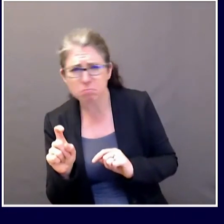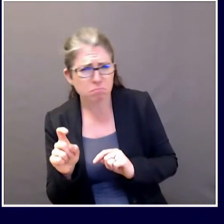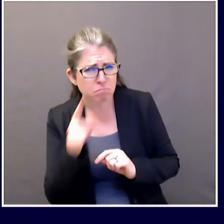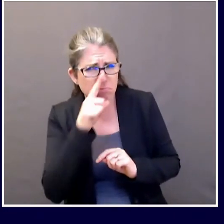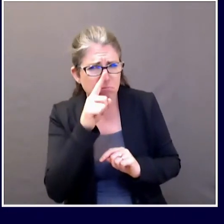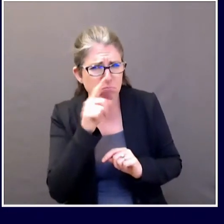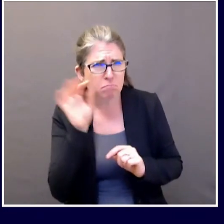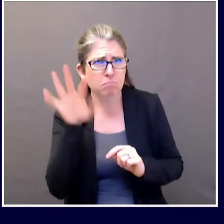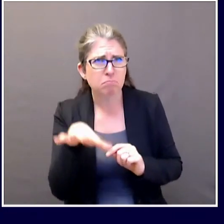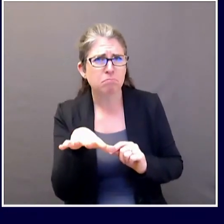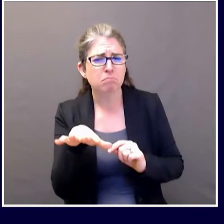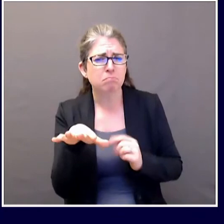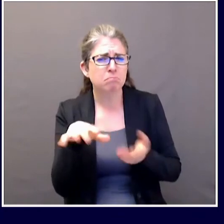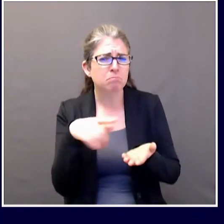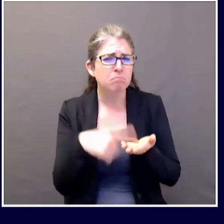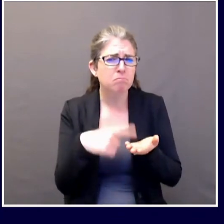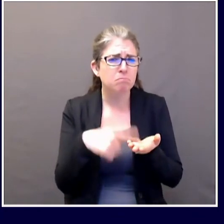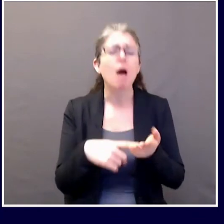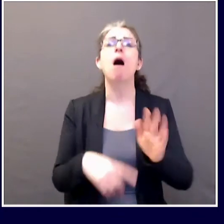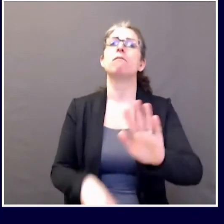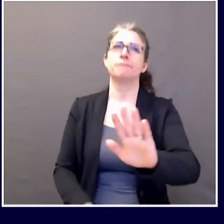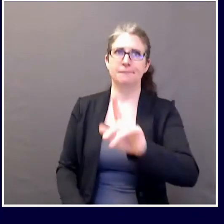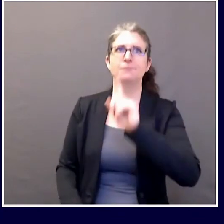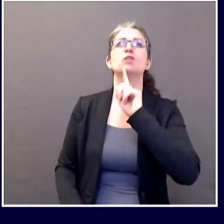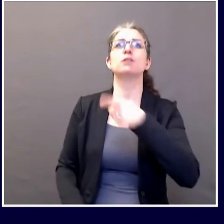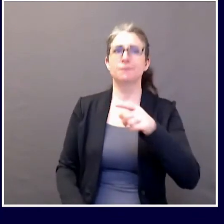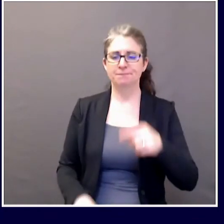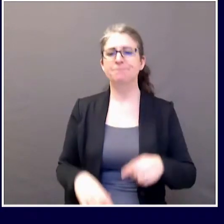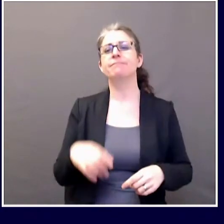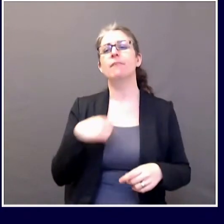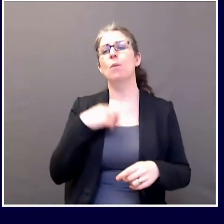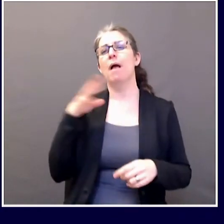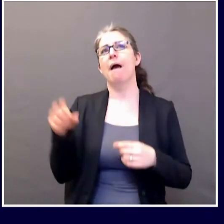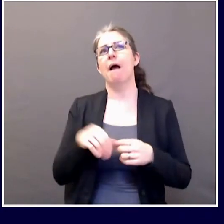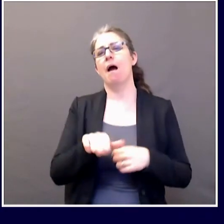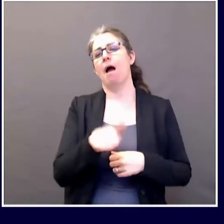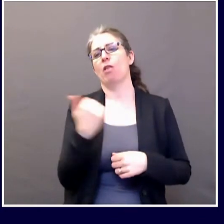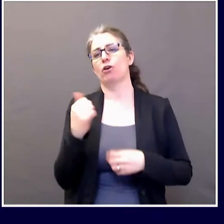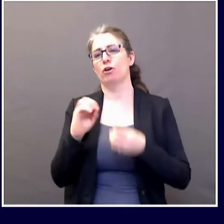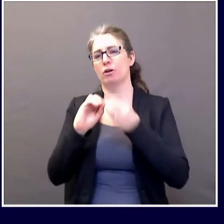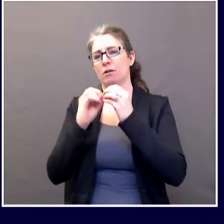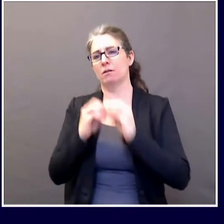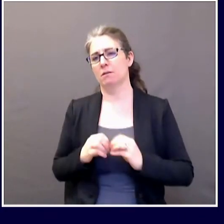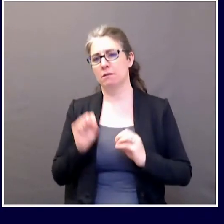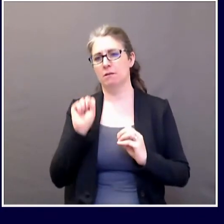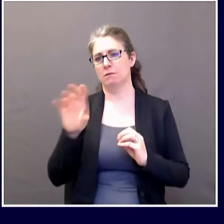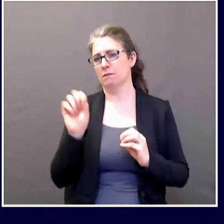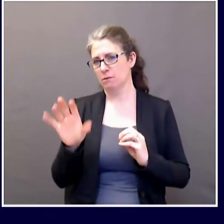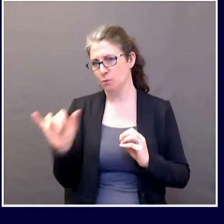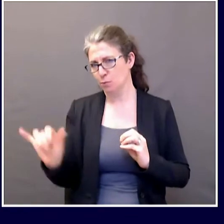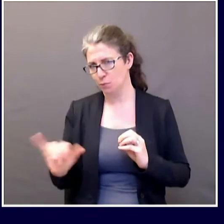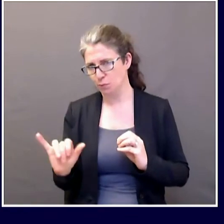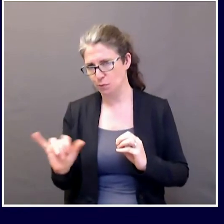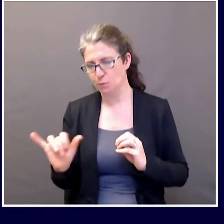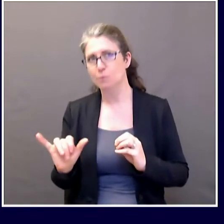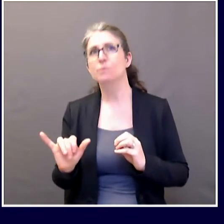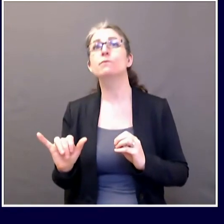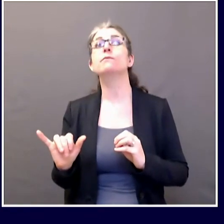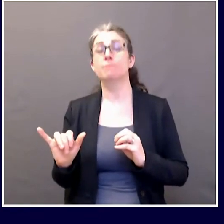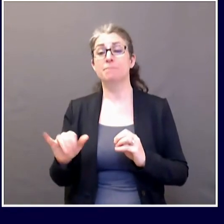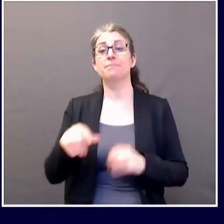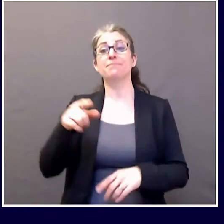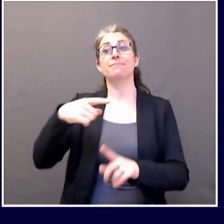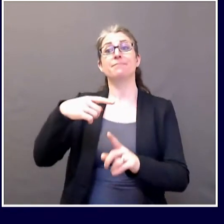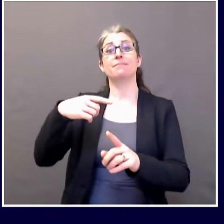that, Patrick, and explain how to think about positivity rate in connection with the testing volume, or how I think about